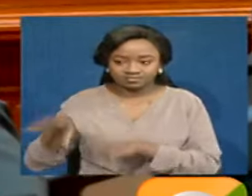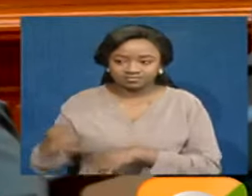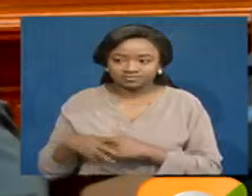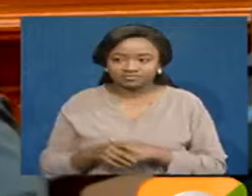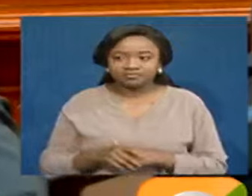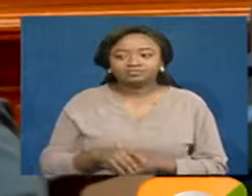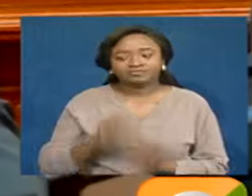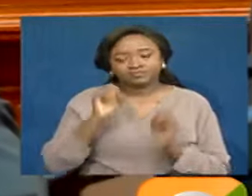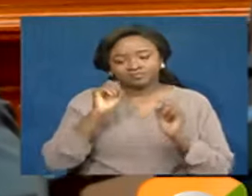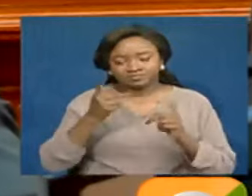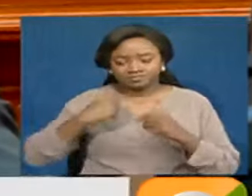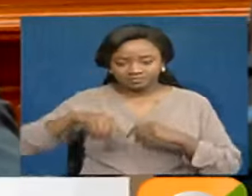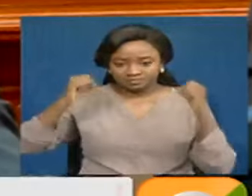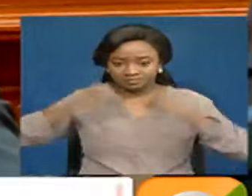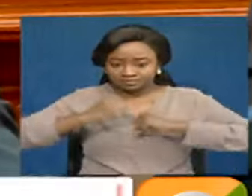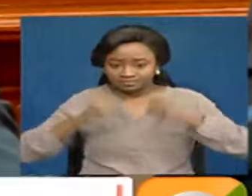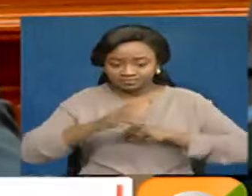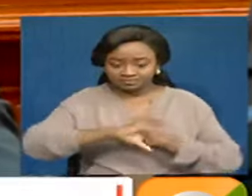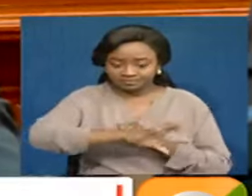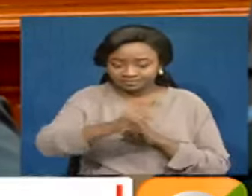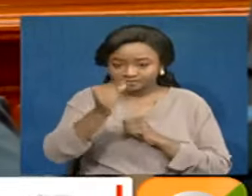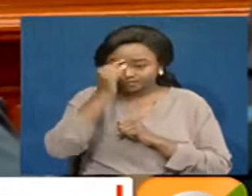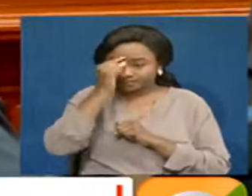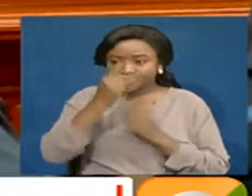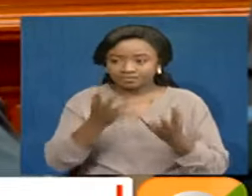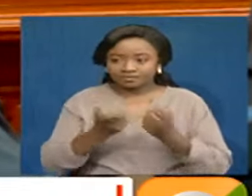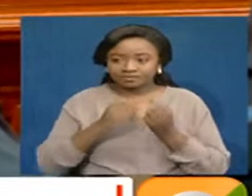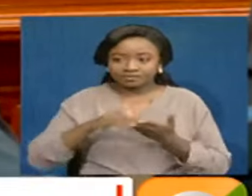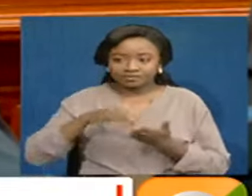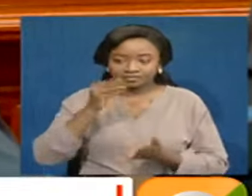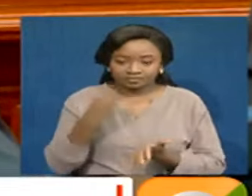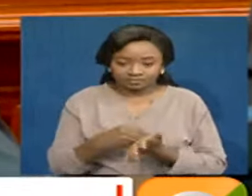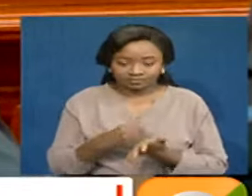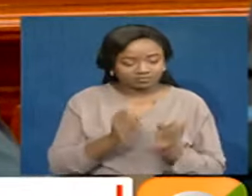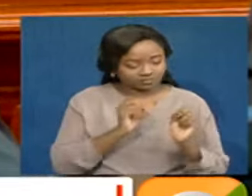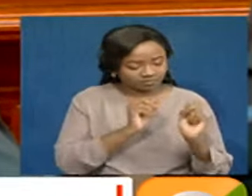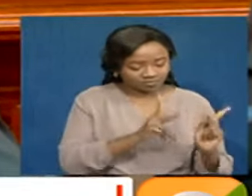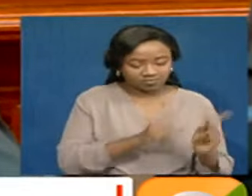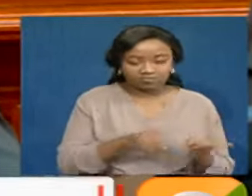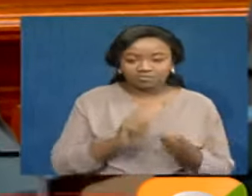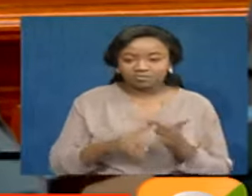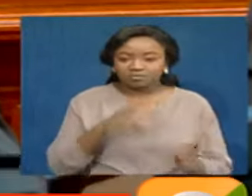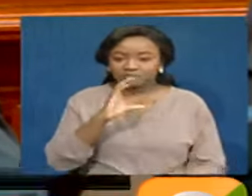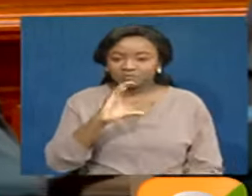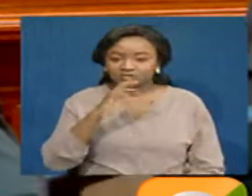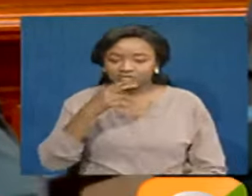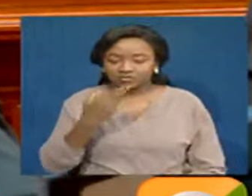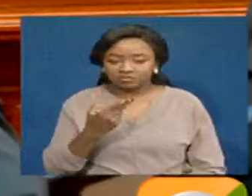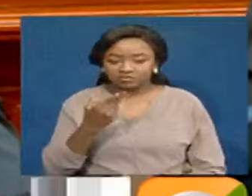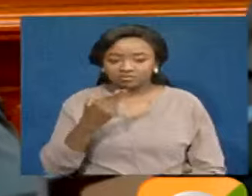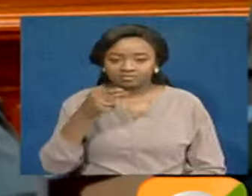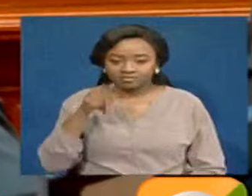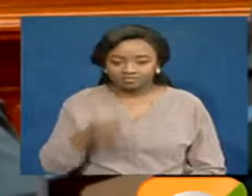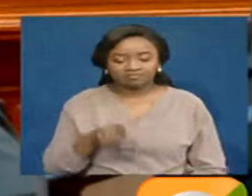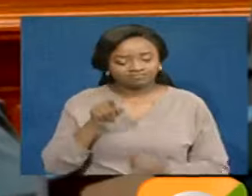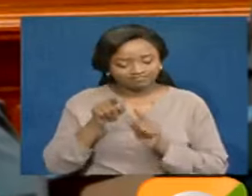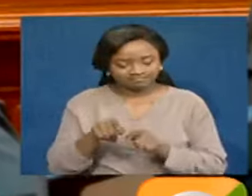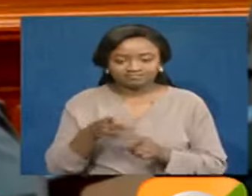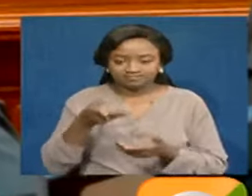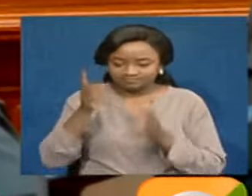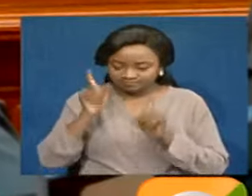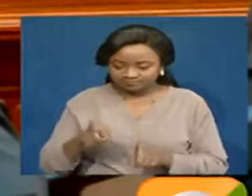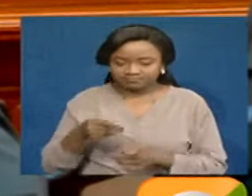money. That is not debatable. We have agreed our community health promoters needs to be paid. That is not